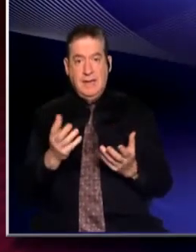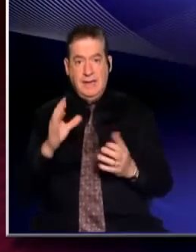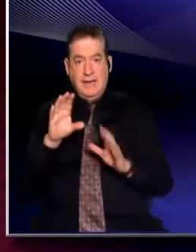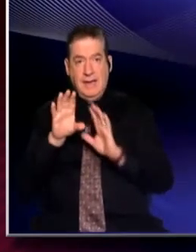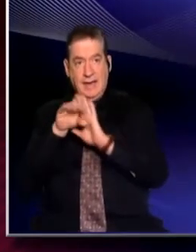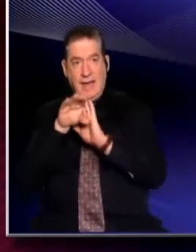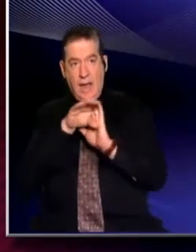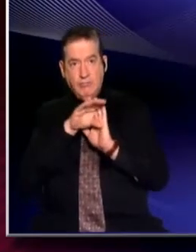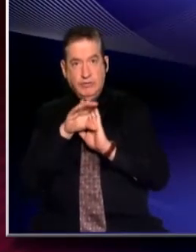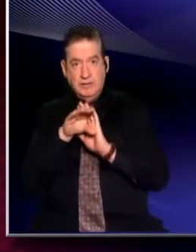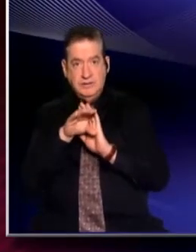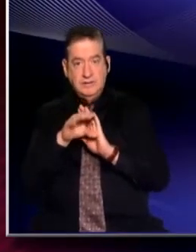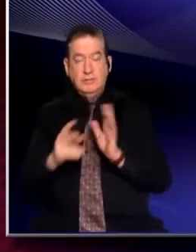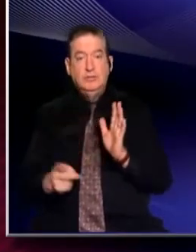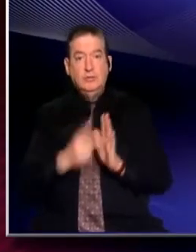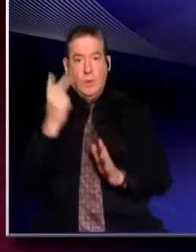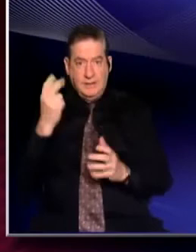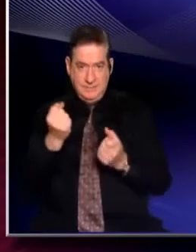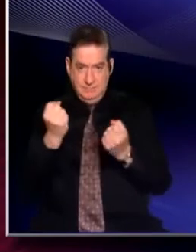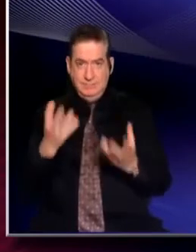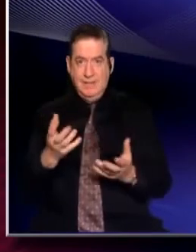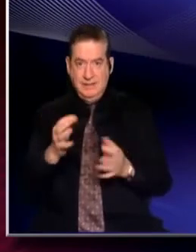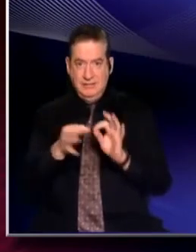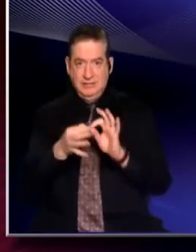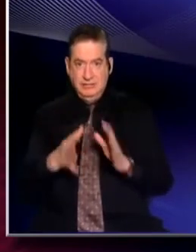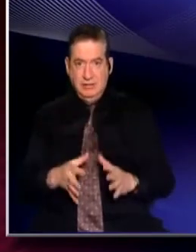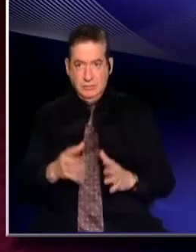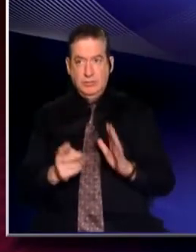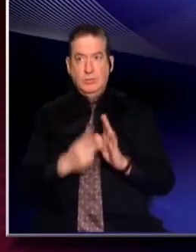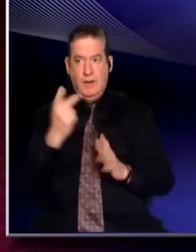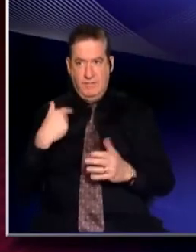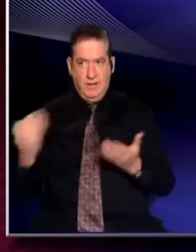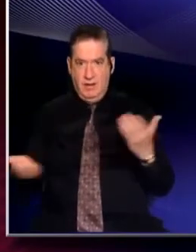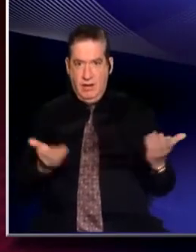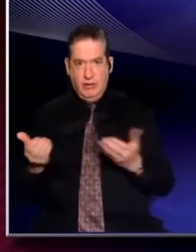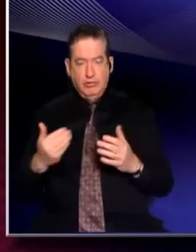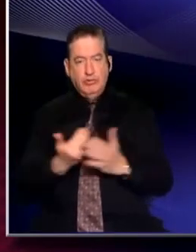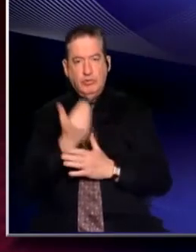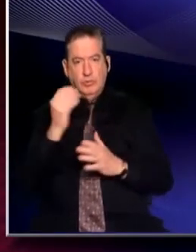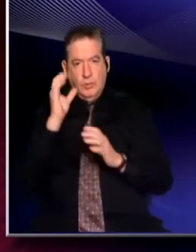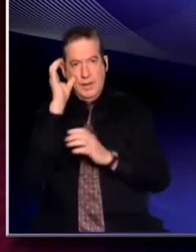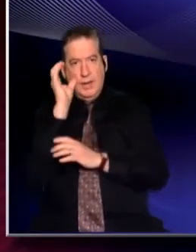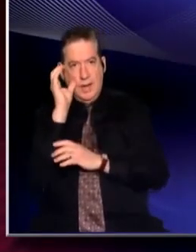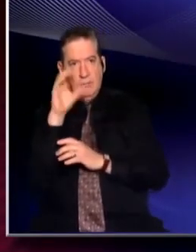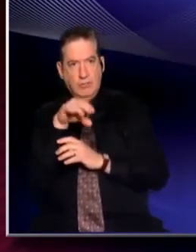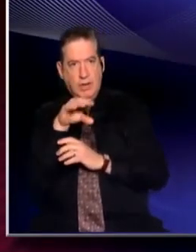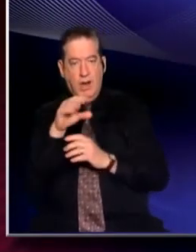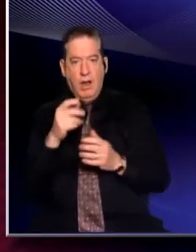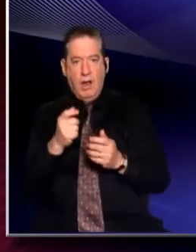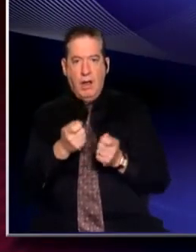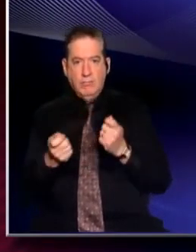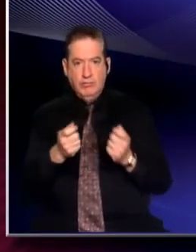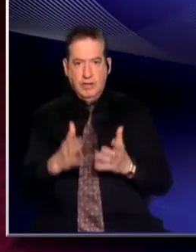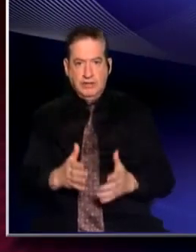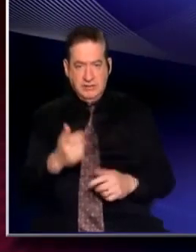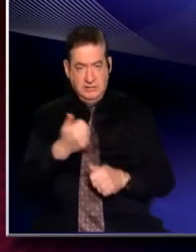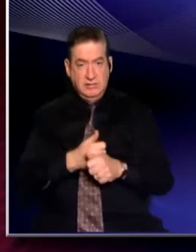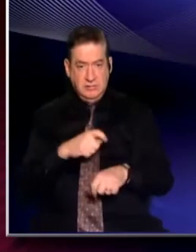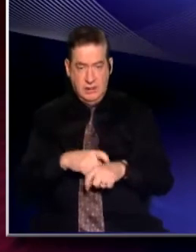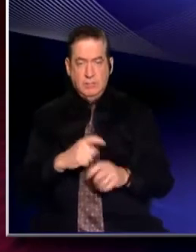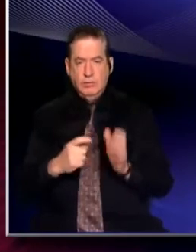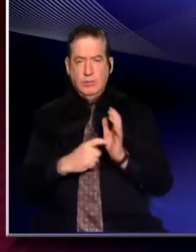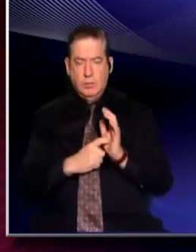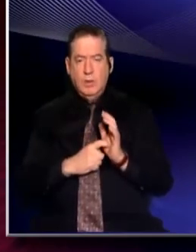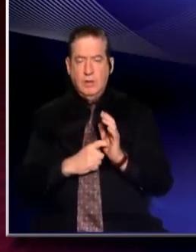cameras, twice as many interpreters, twice as many. I'd have to hire a new camera operator each time, and it